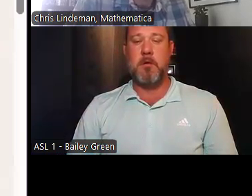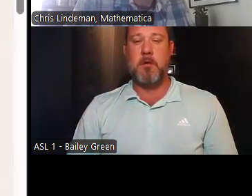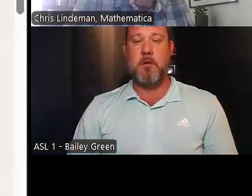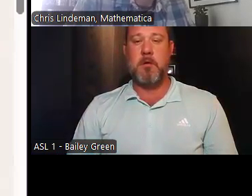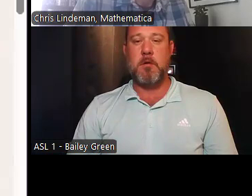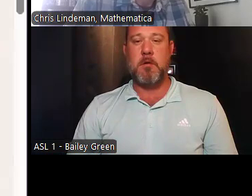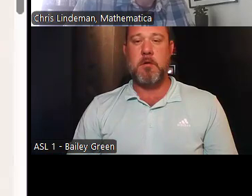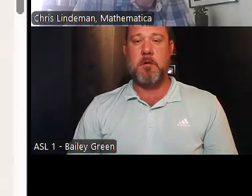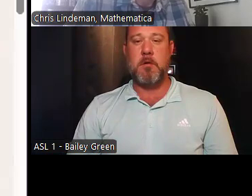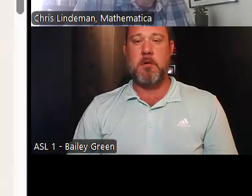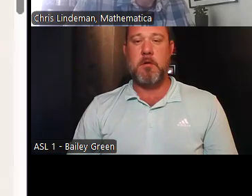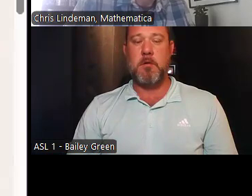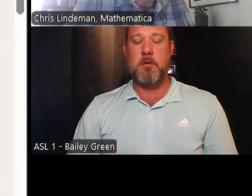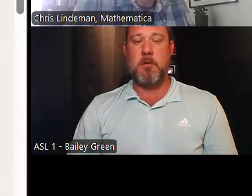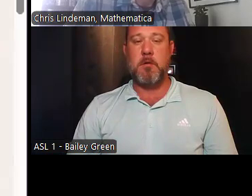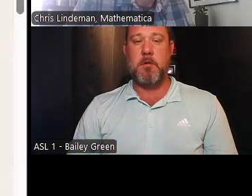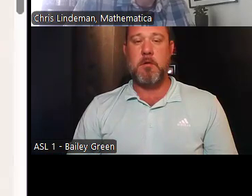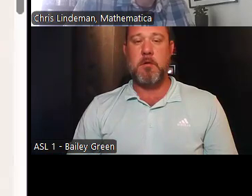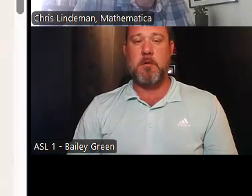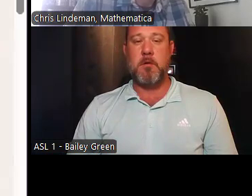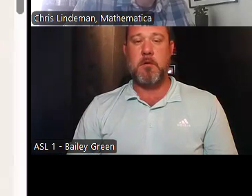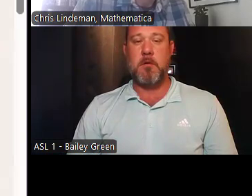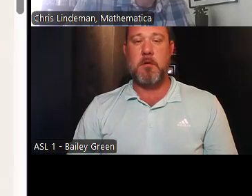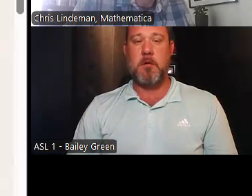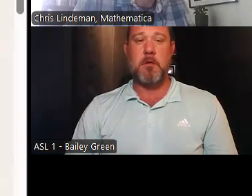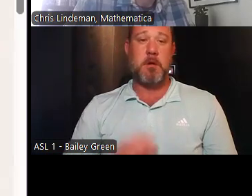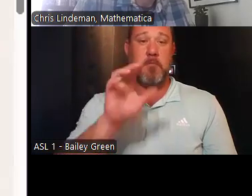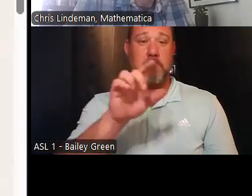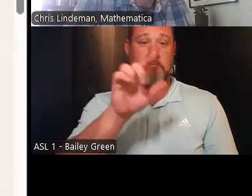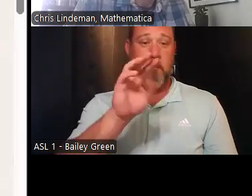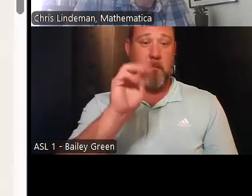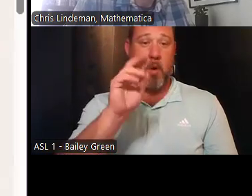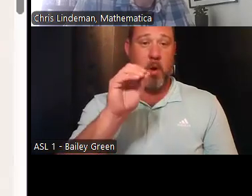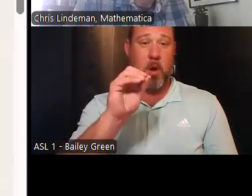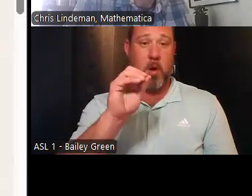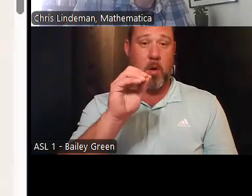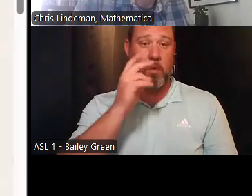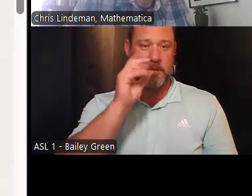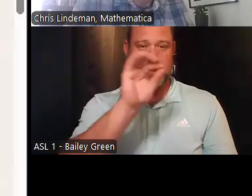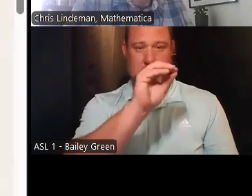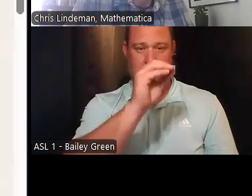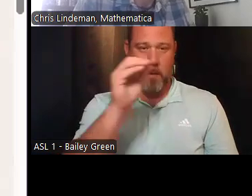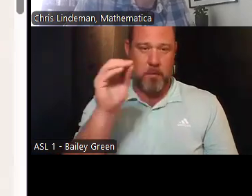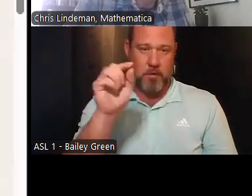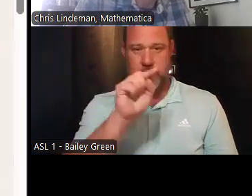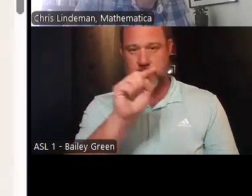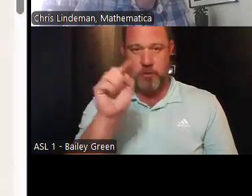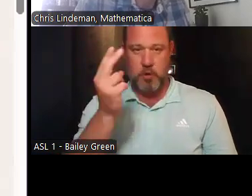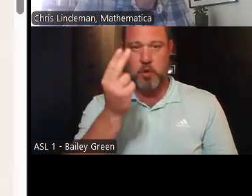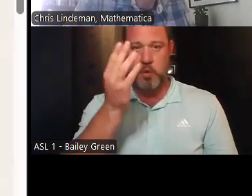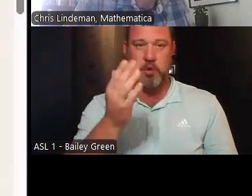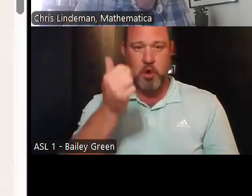And if we hover over a specific county, let's hover over the selected one, in this case, Mono County, we can see the actual value, the actual number of users